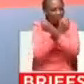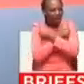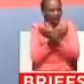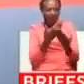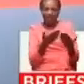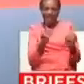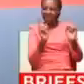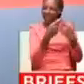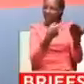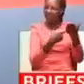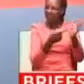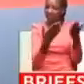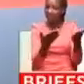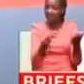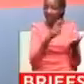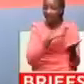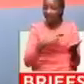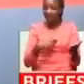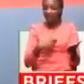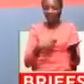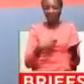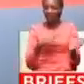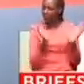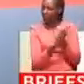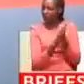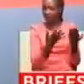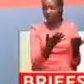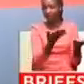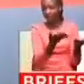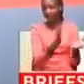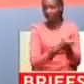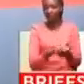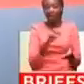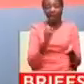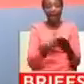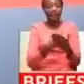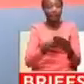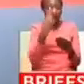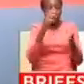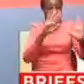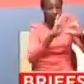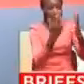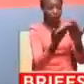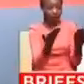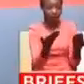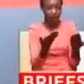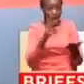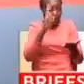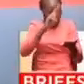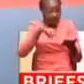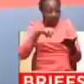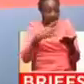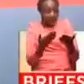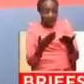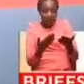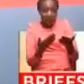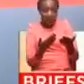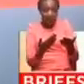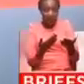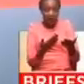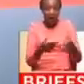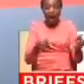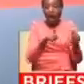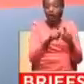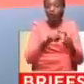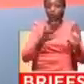you know, religious witchcraft candles. And then there was books and literature. There's like the sixth and seventh book of